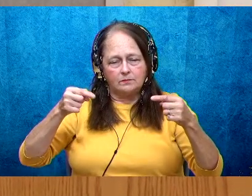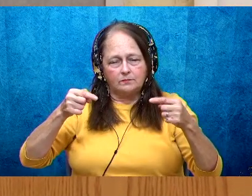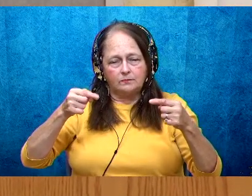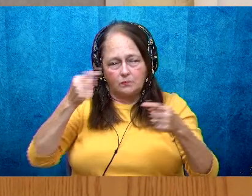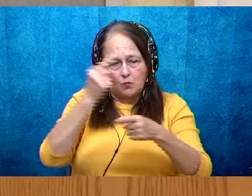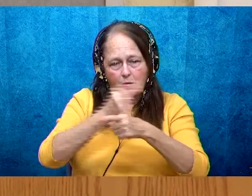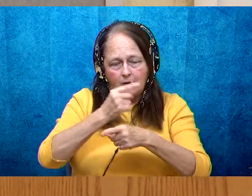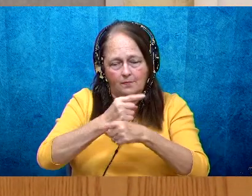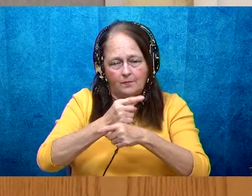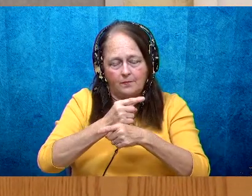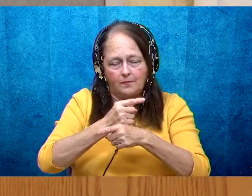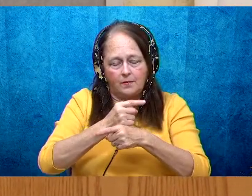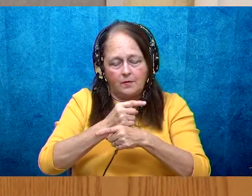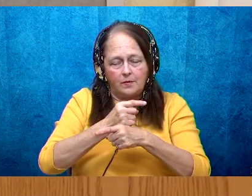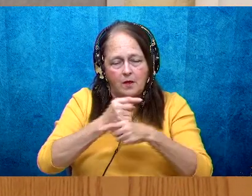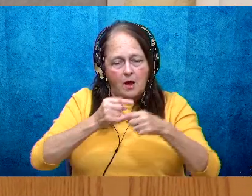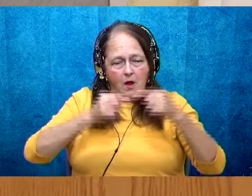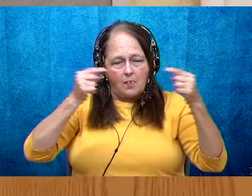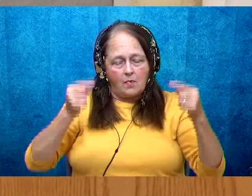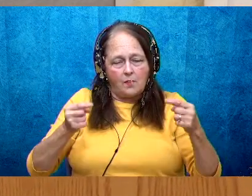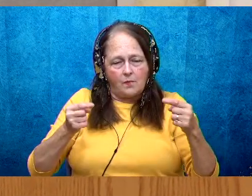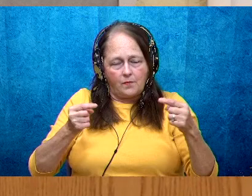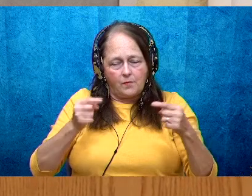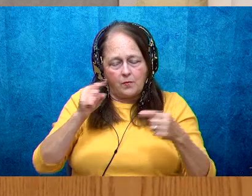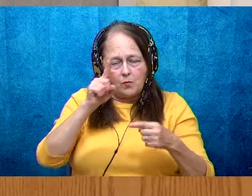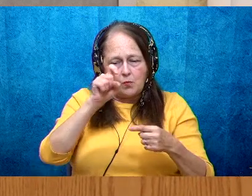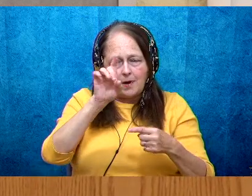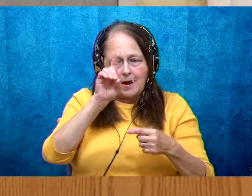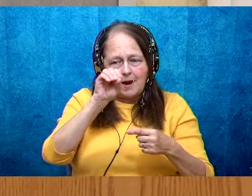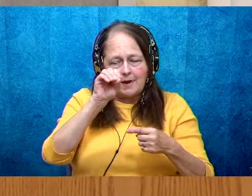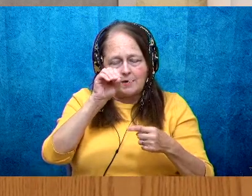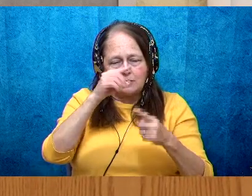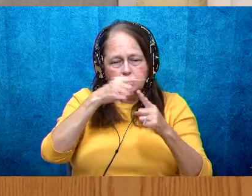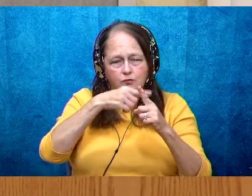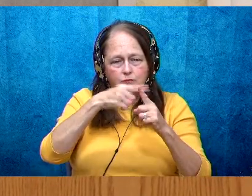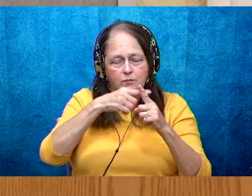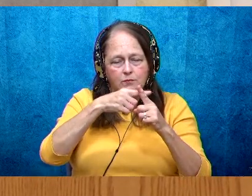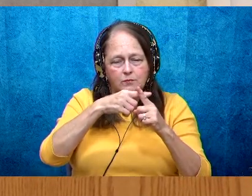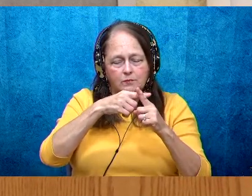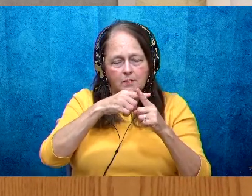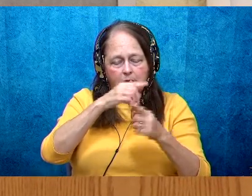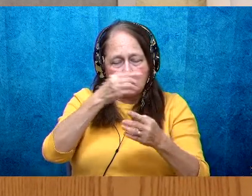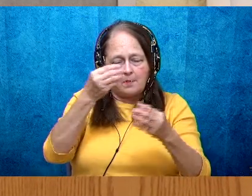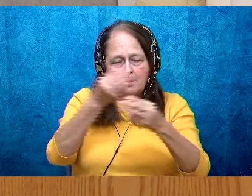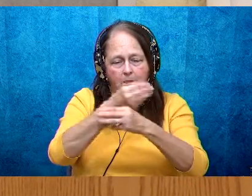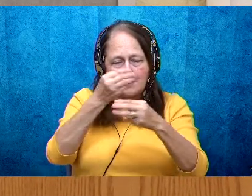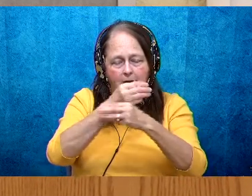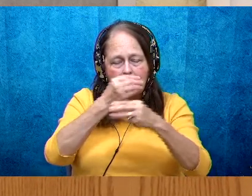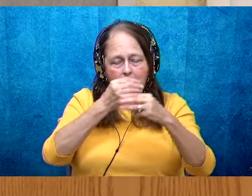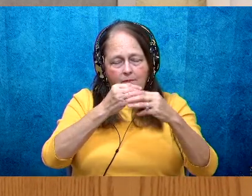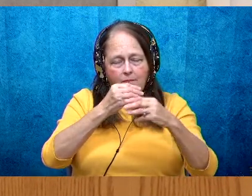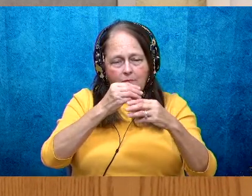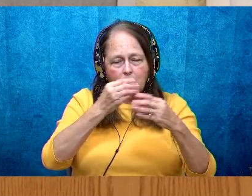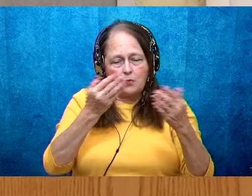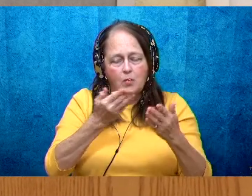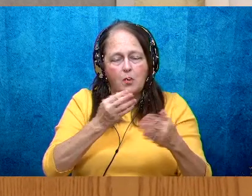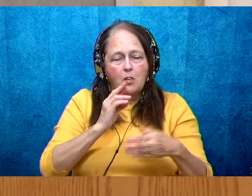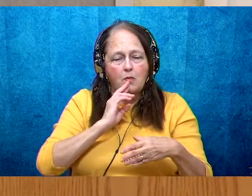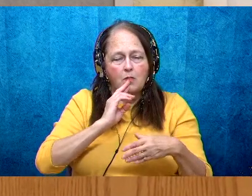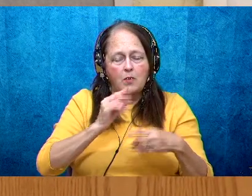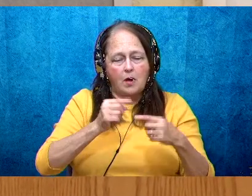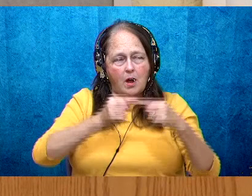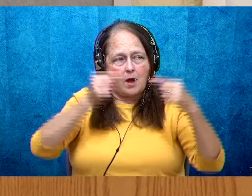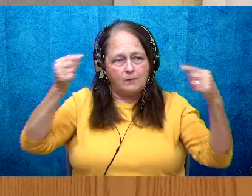right? They're like the exact opposite. We're 180 degrees, like in the math of the orbit of where we are, we're in the